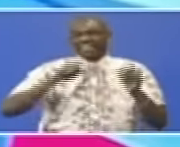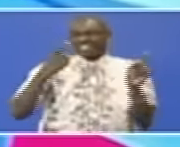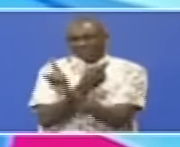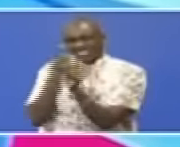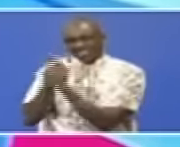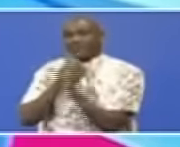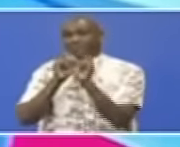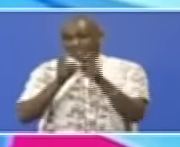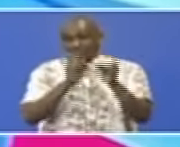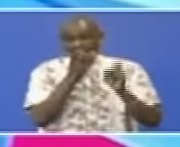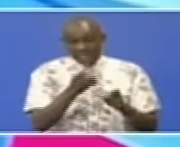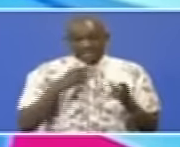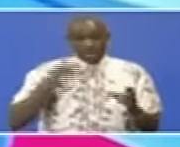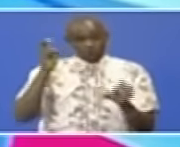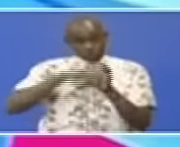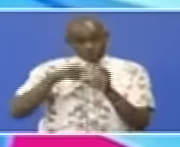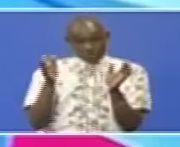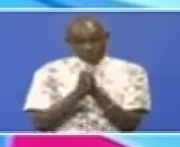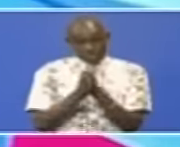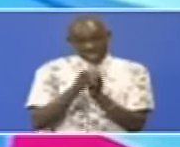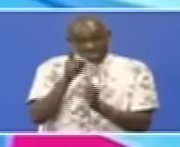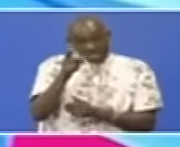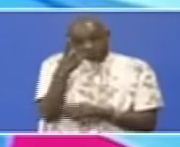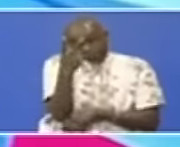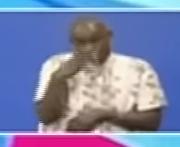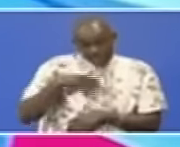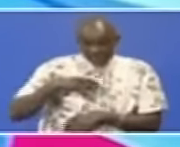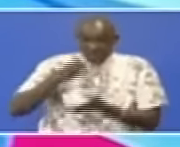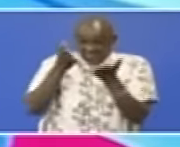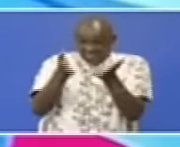cash prizes. Let's now join Beverly and Mike, who are